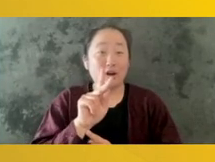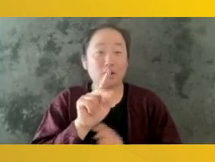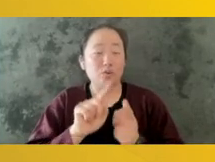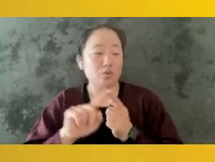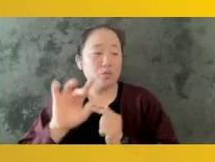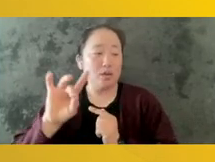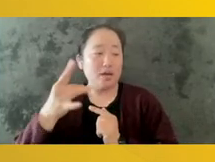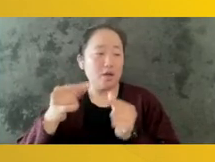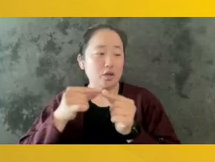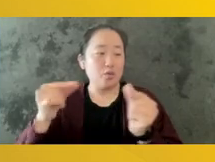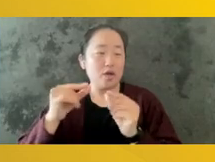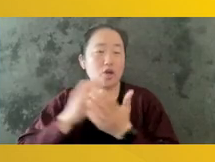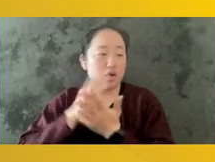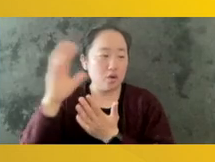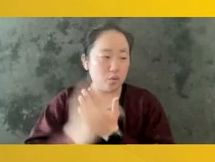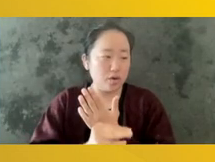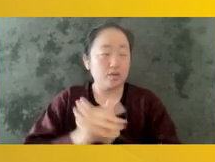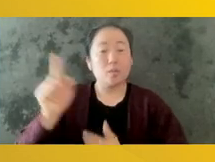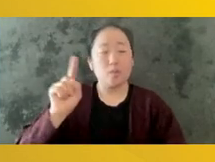Sarah?